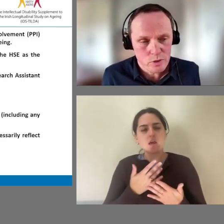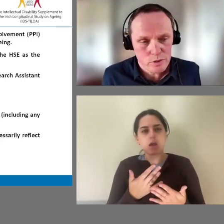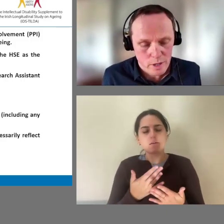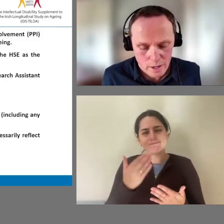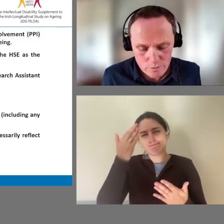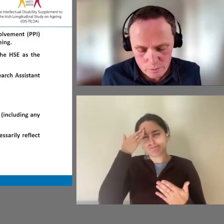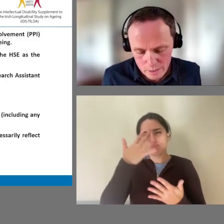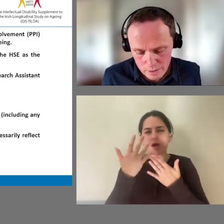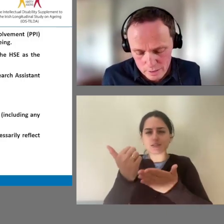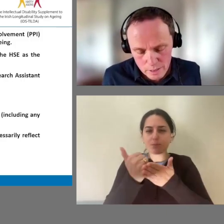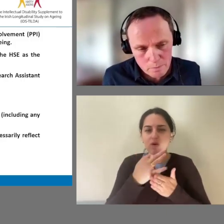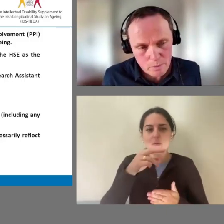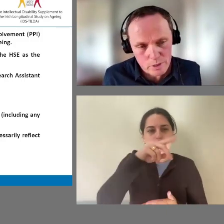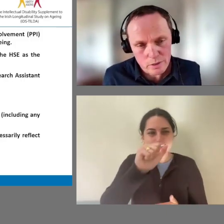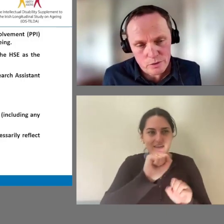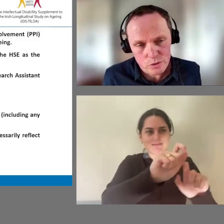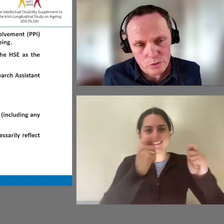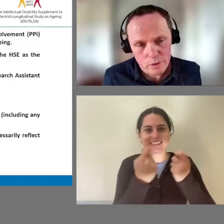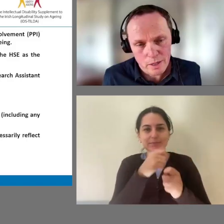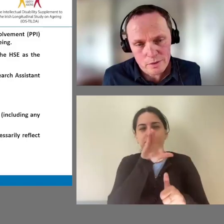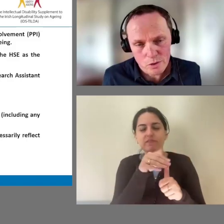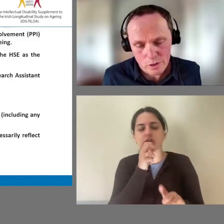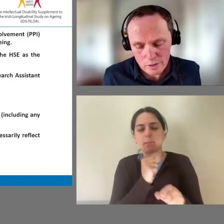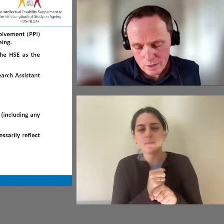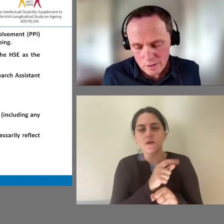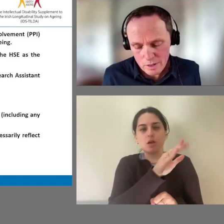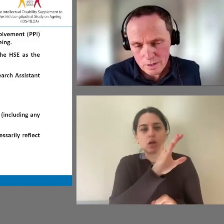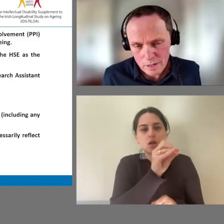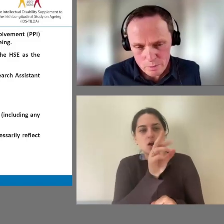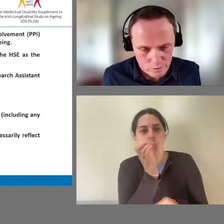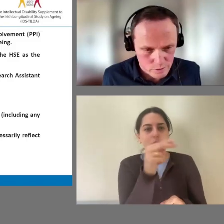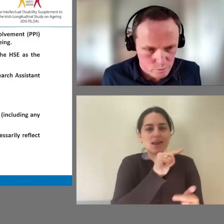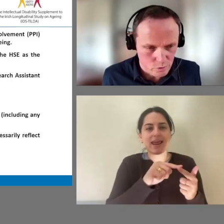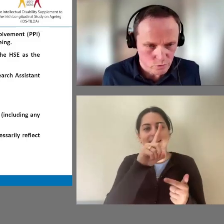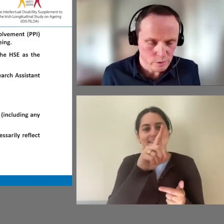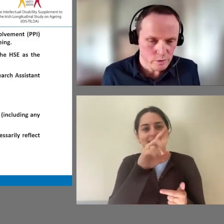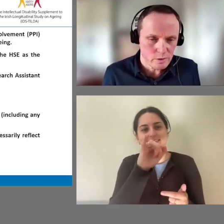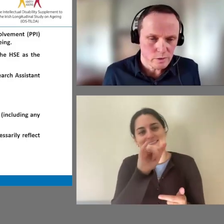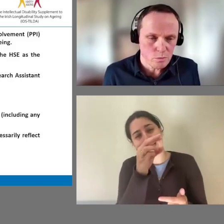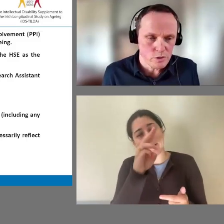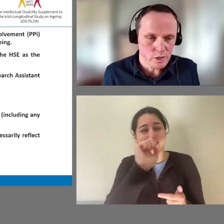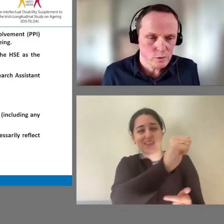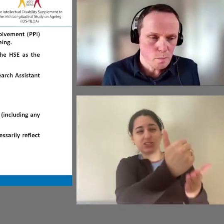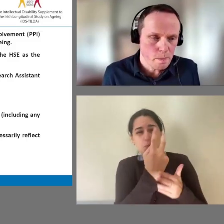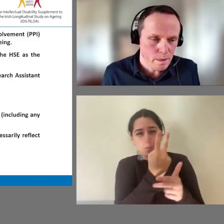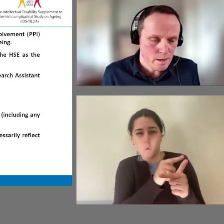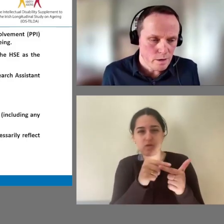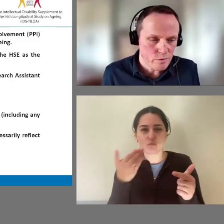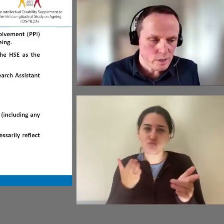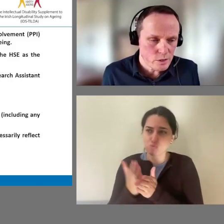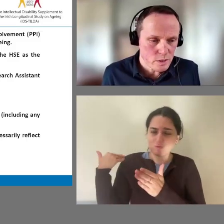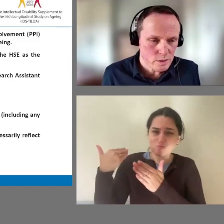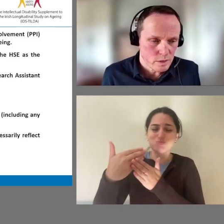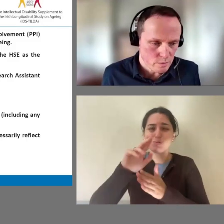the support from the NDA team, in particular to Lorcan and Damien for their support throughout the whole project.